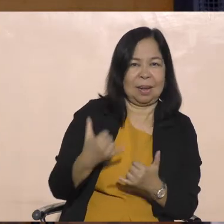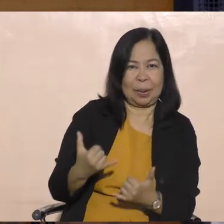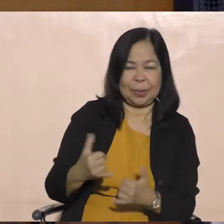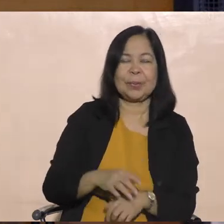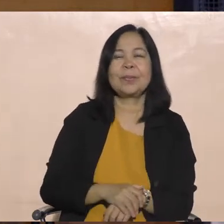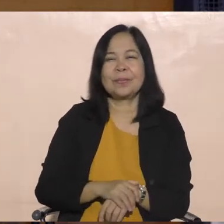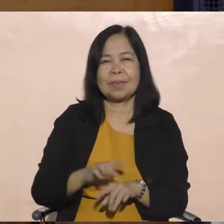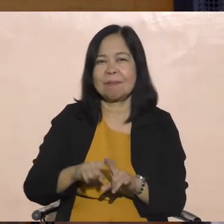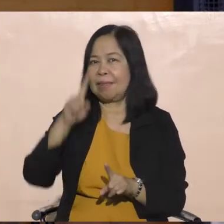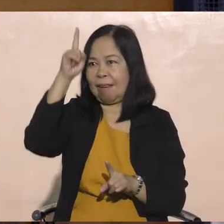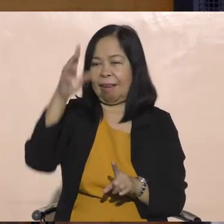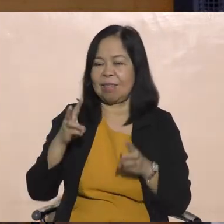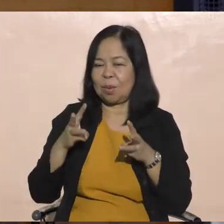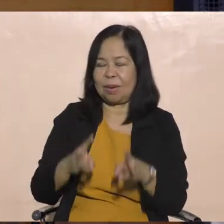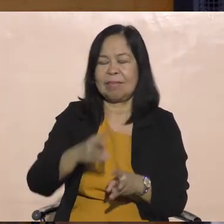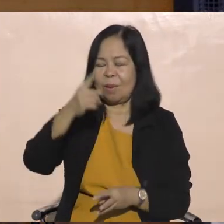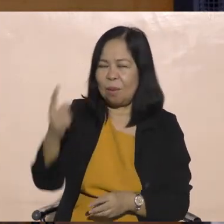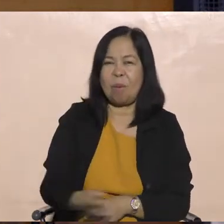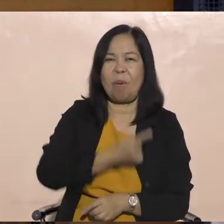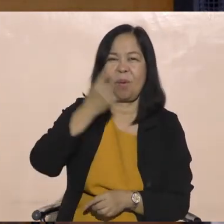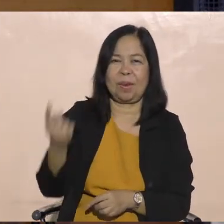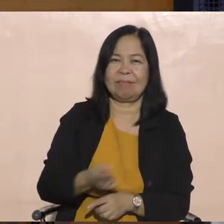ways are always right.